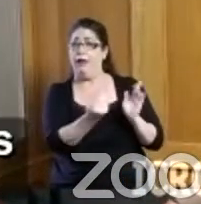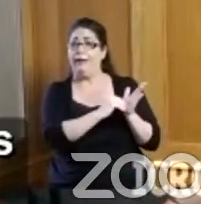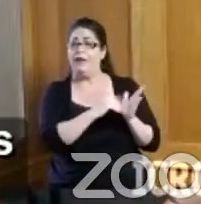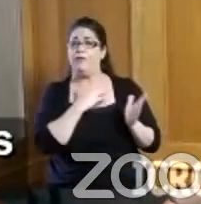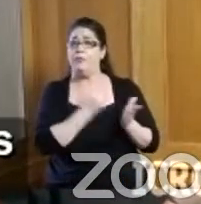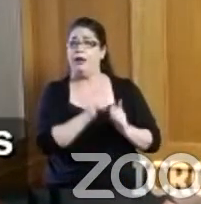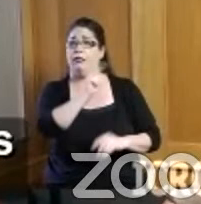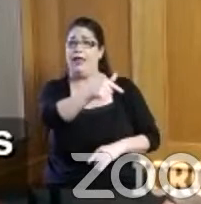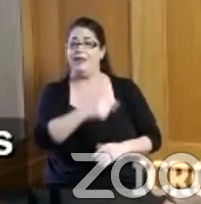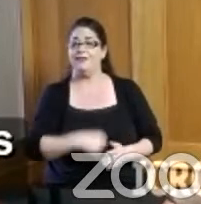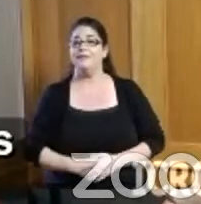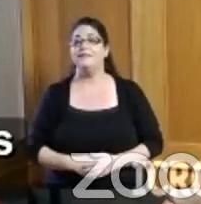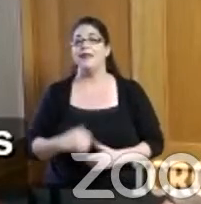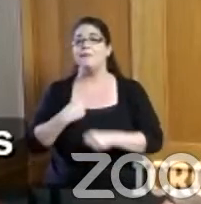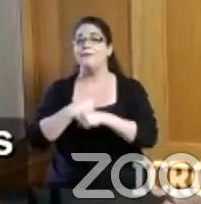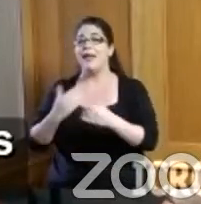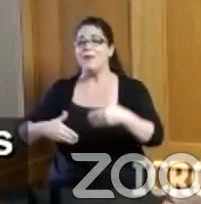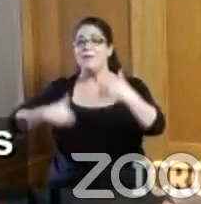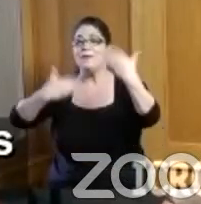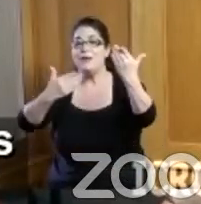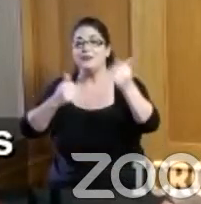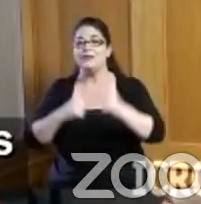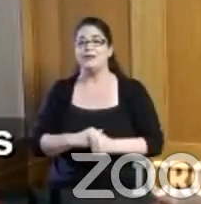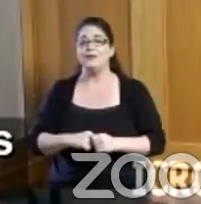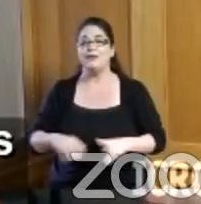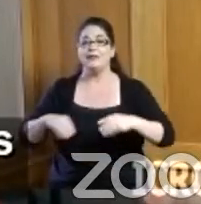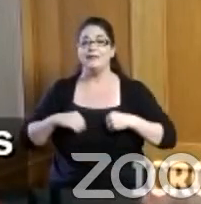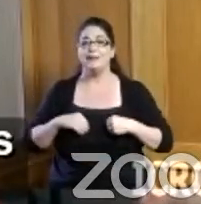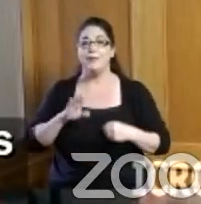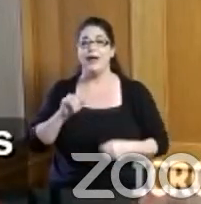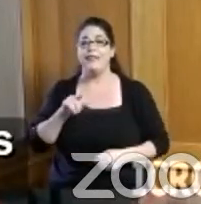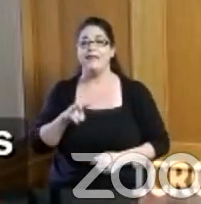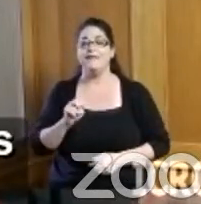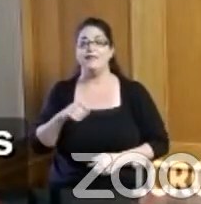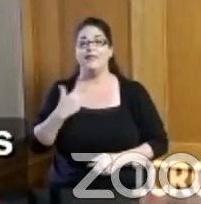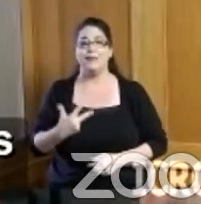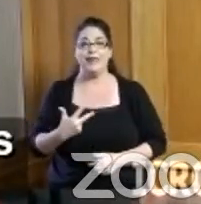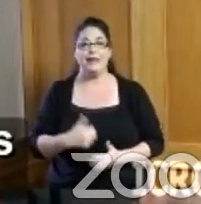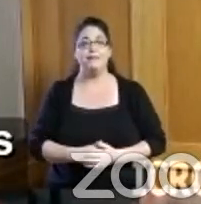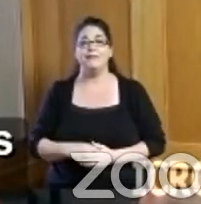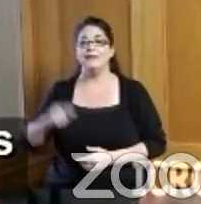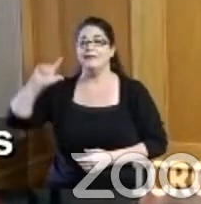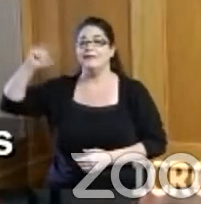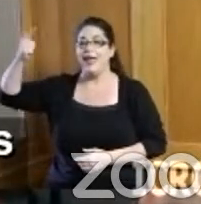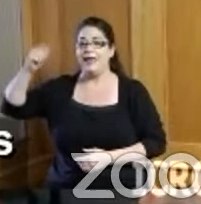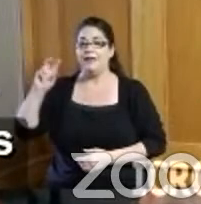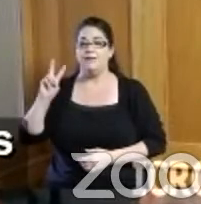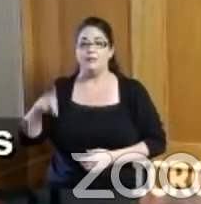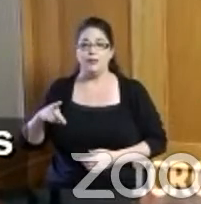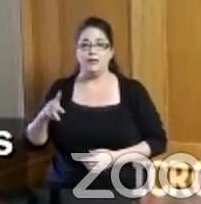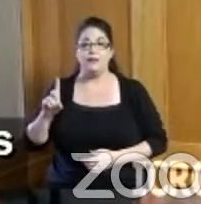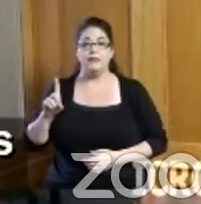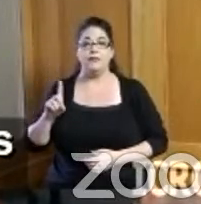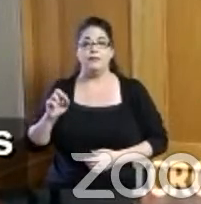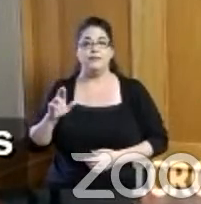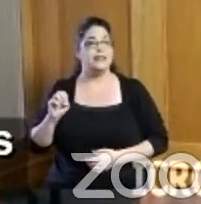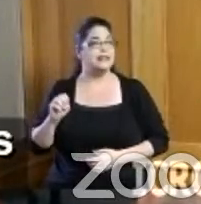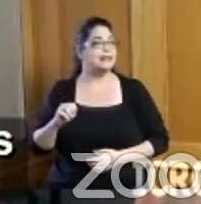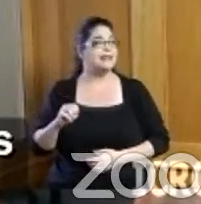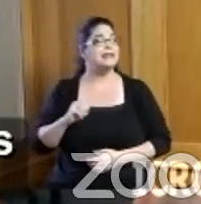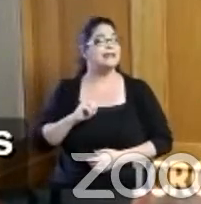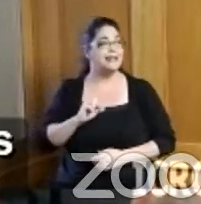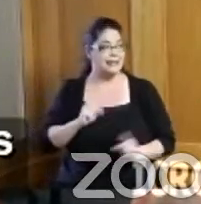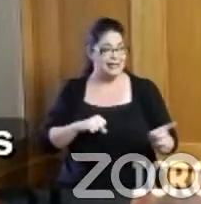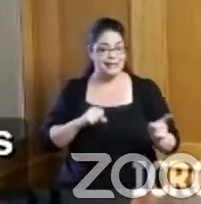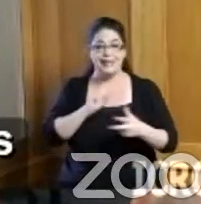being said, I'd like to make a motion to adopt by leave 3. Second. Commissioner Samardumas? Yes. Commissioner Reese? Yes.